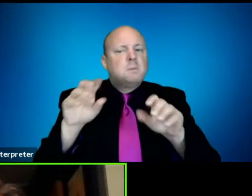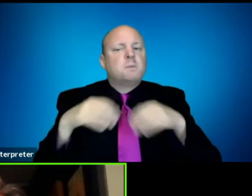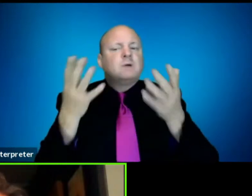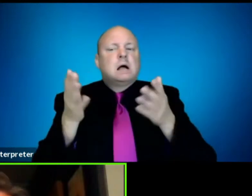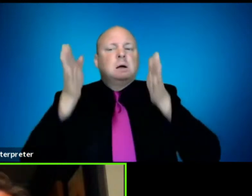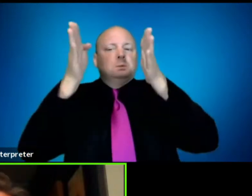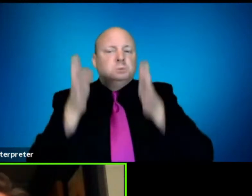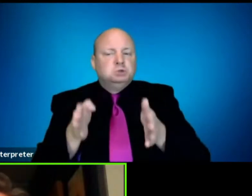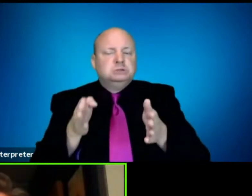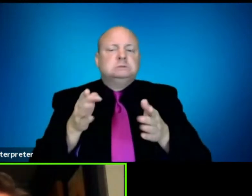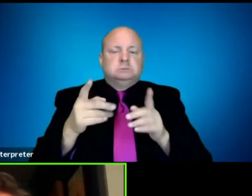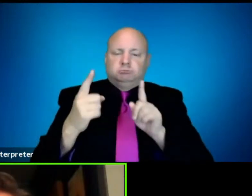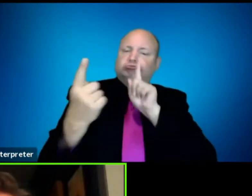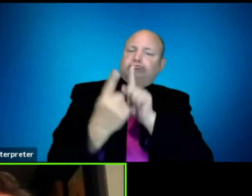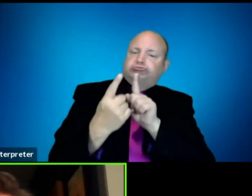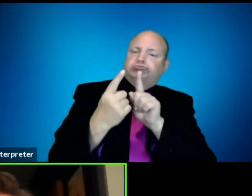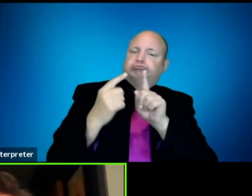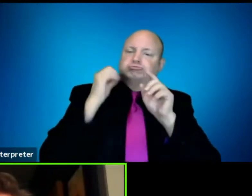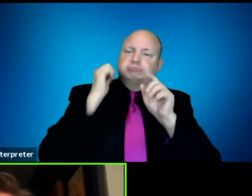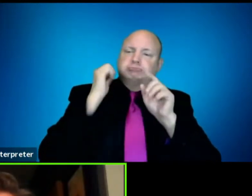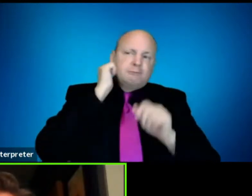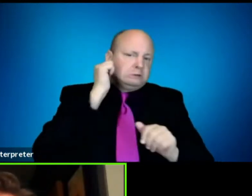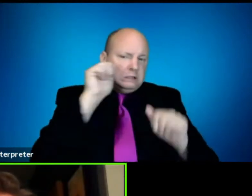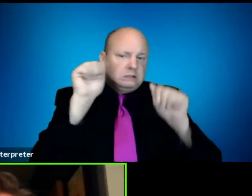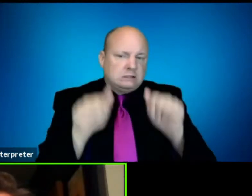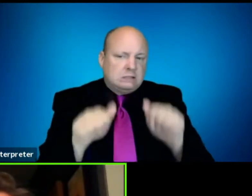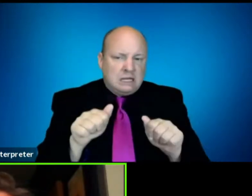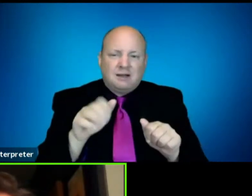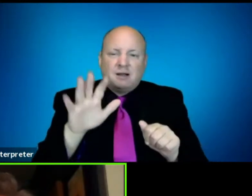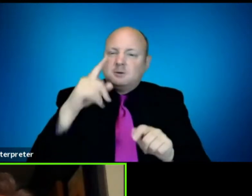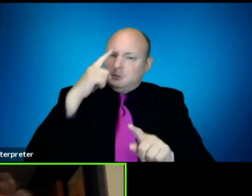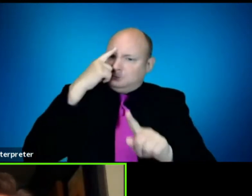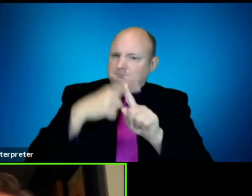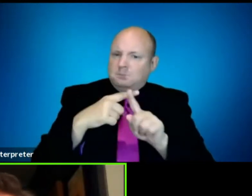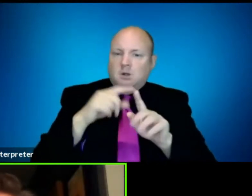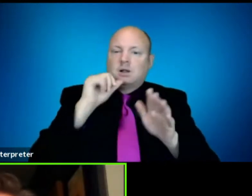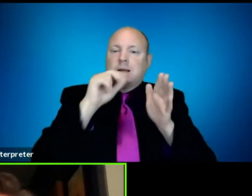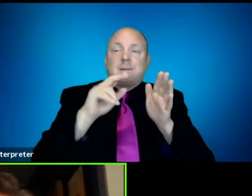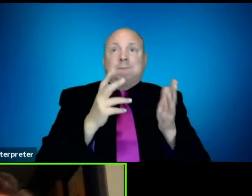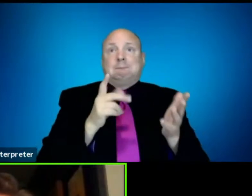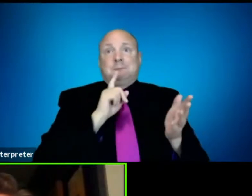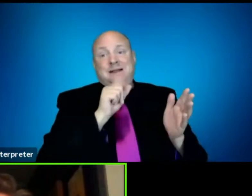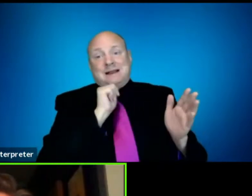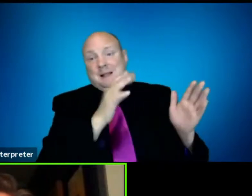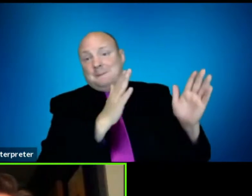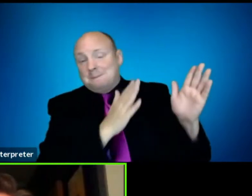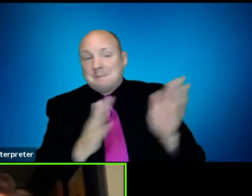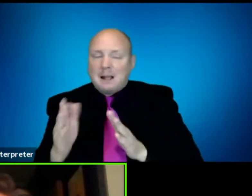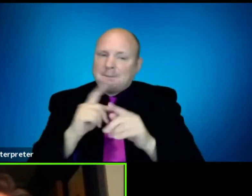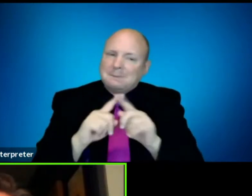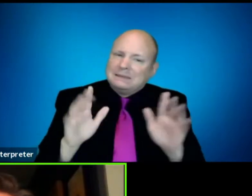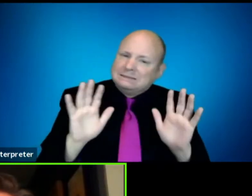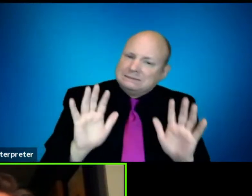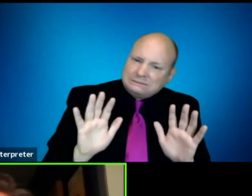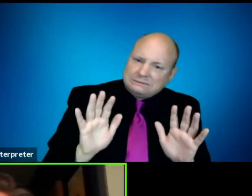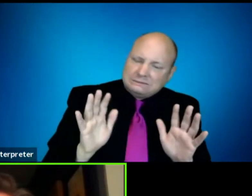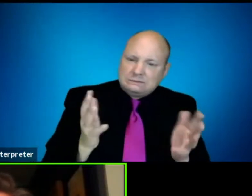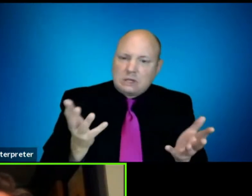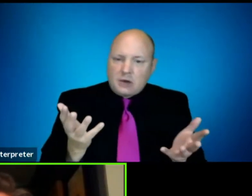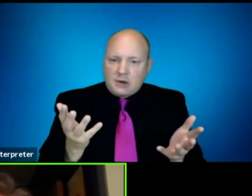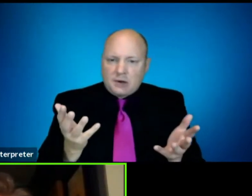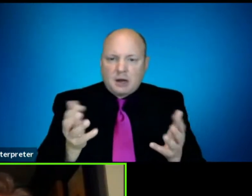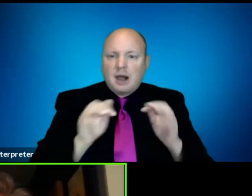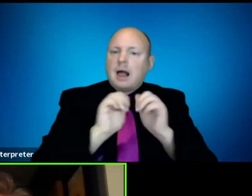year. Now, optimism is not a plan. So that optimism is built on a very strong plan. The Ready Schools, Safe